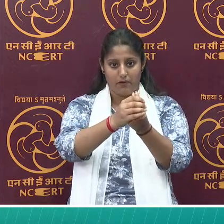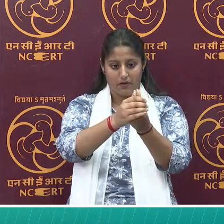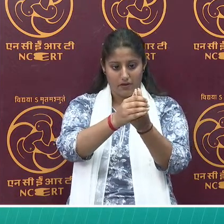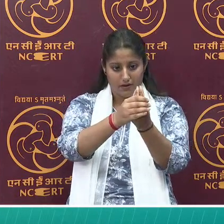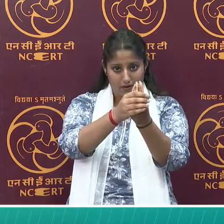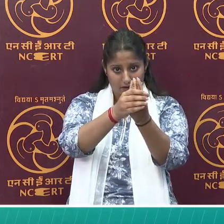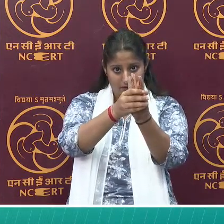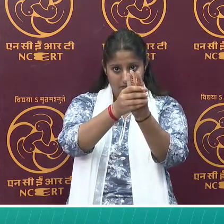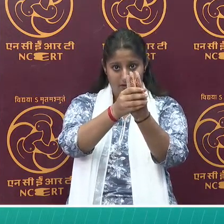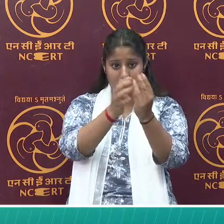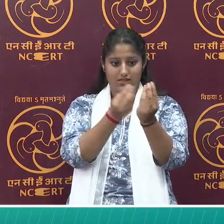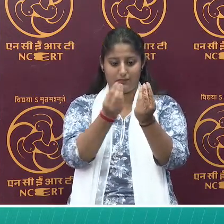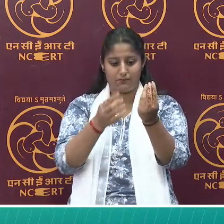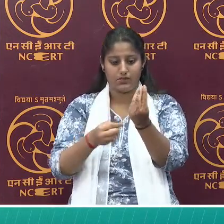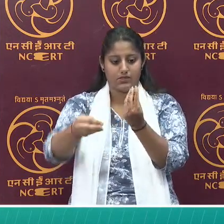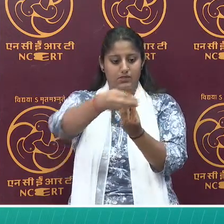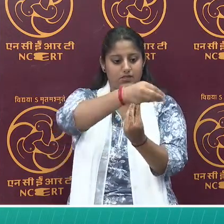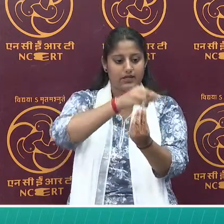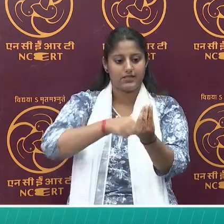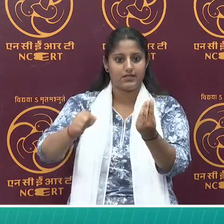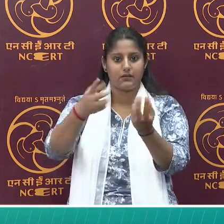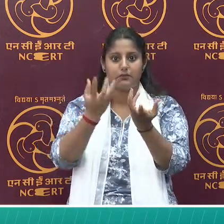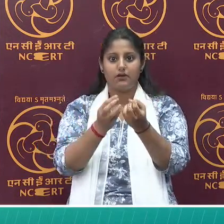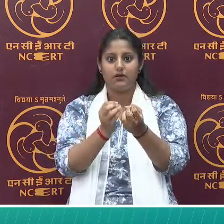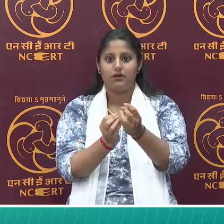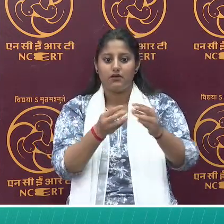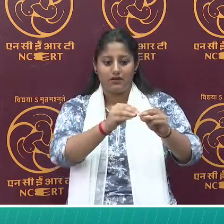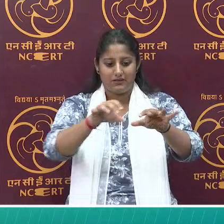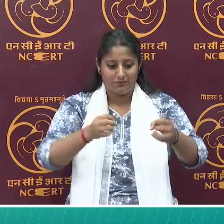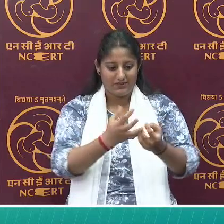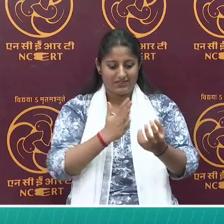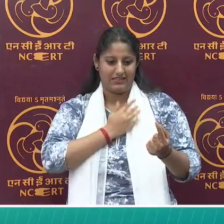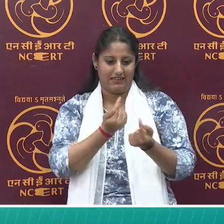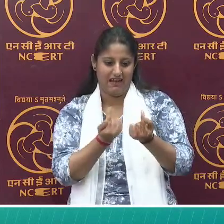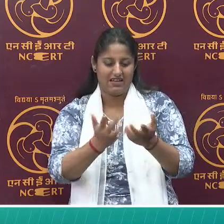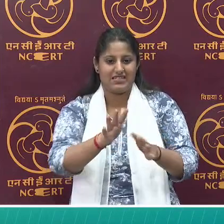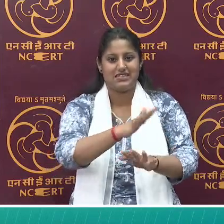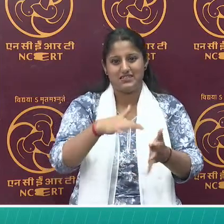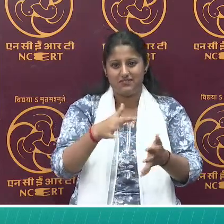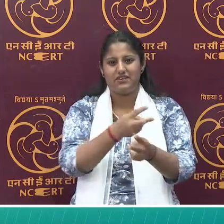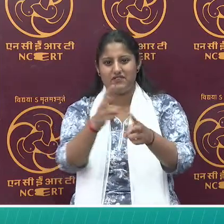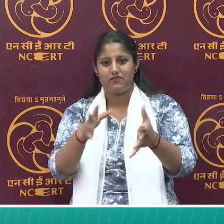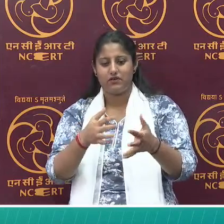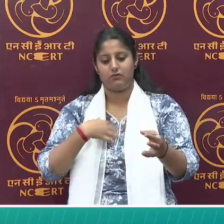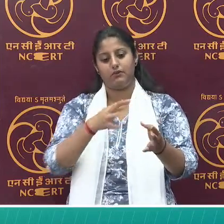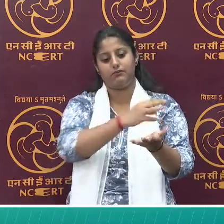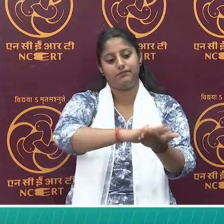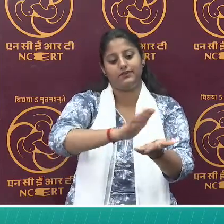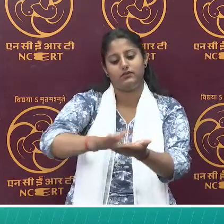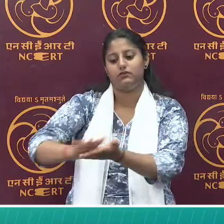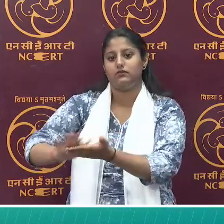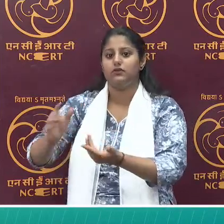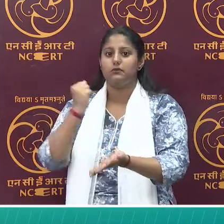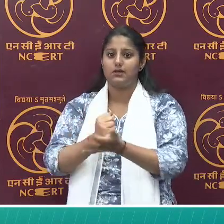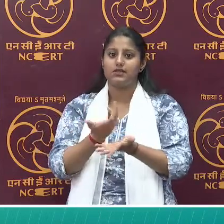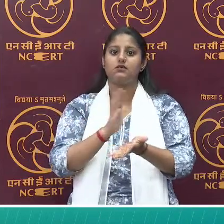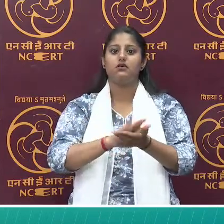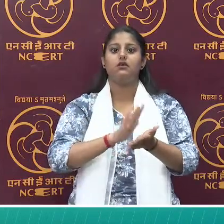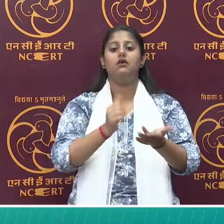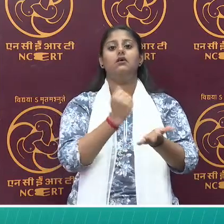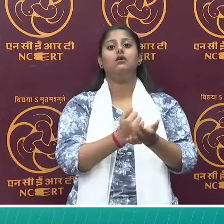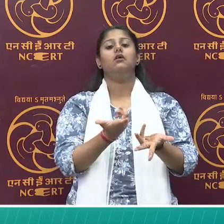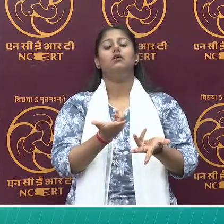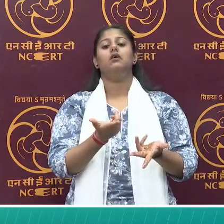some unwanted plants are also grow along with the main plant. So we need to remove that. Yes.